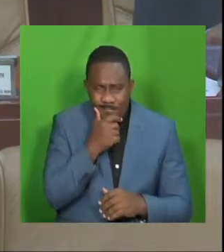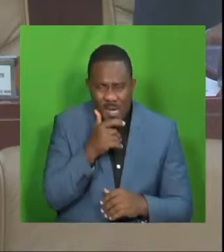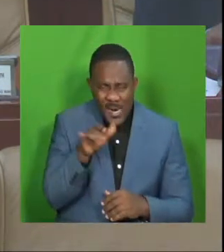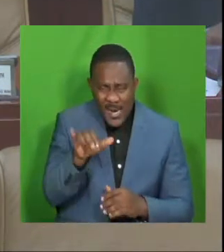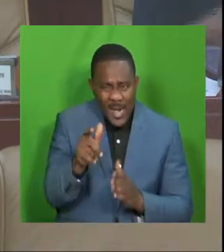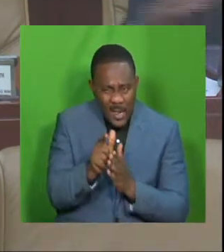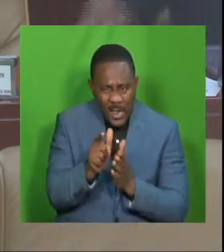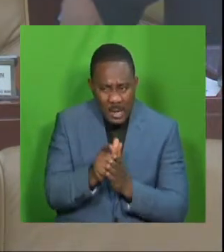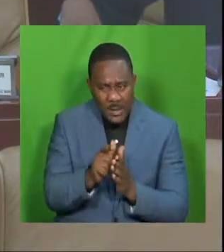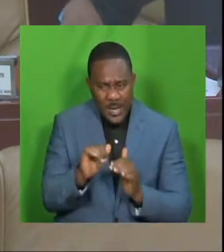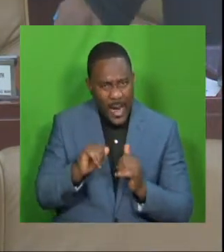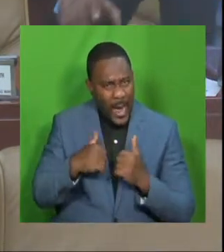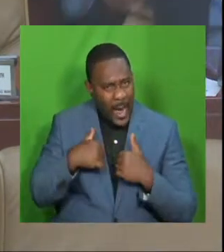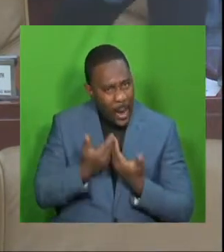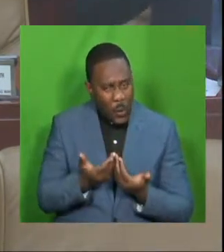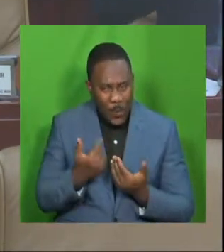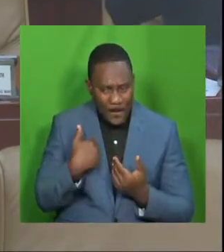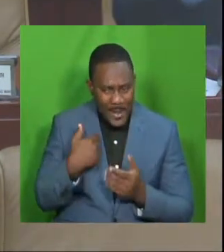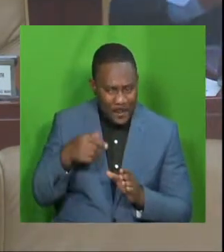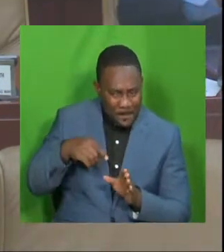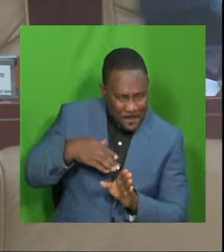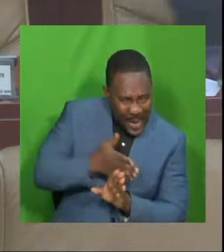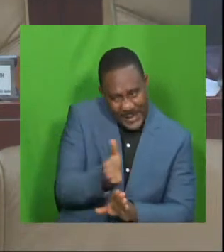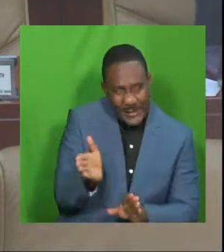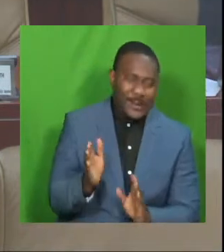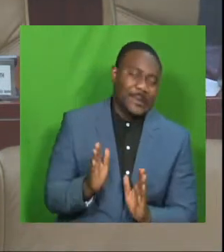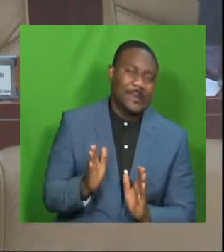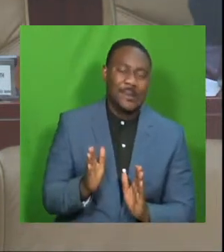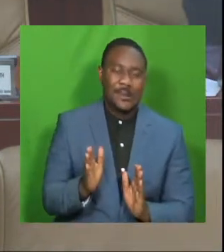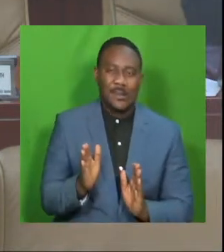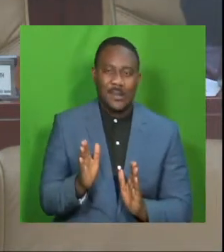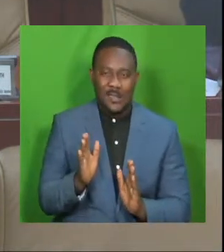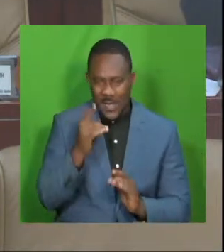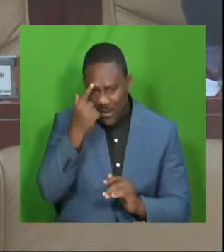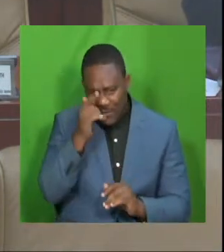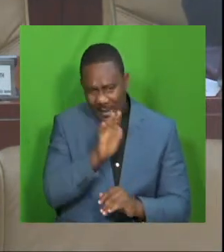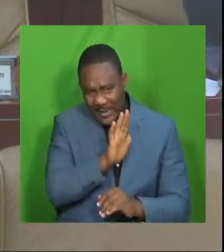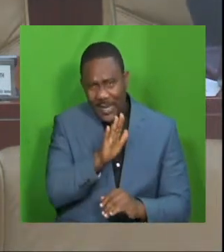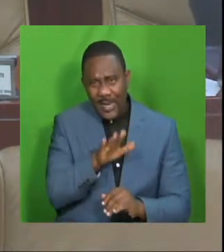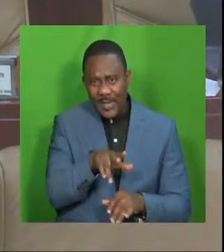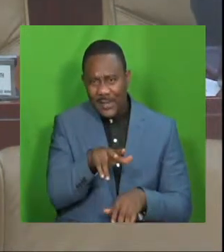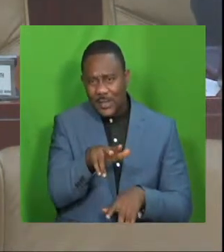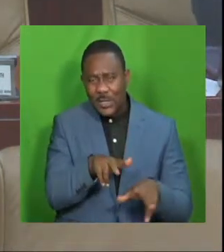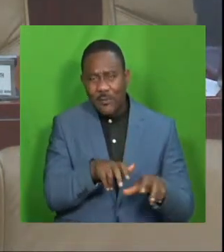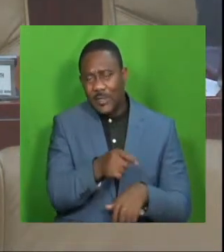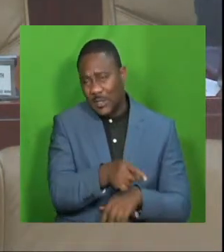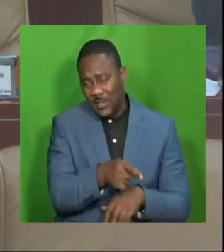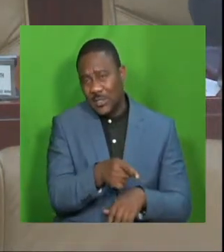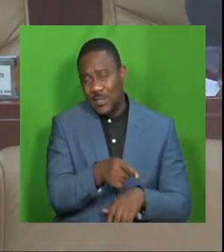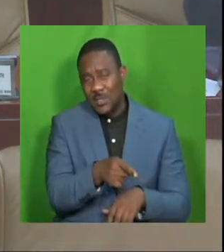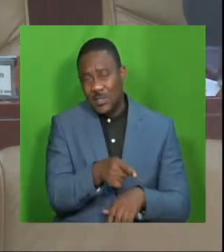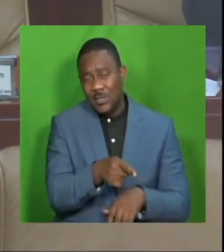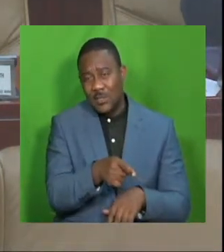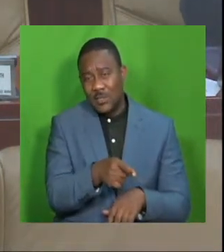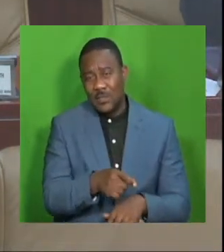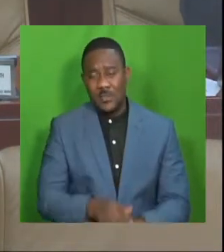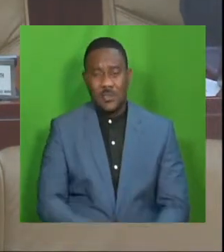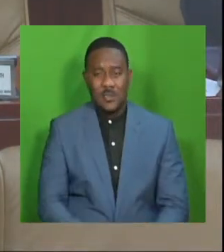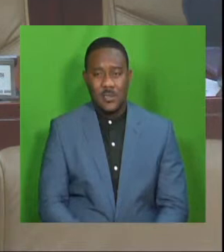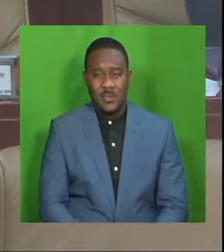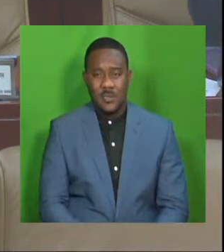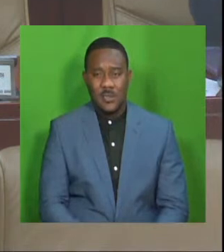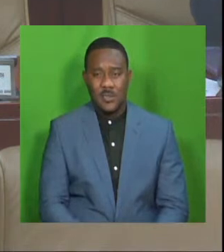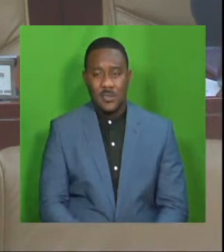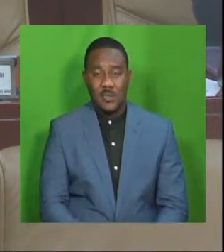means to subvert the system for their own selfish interest. But it is how